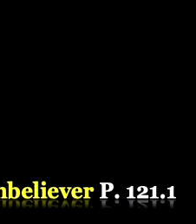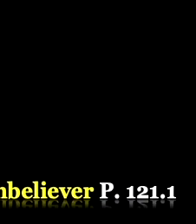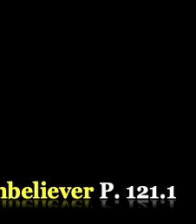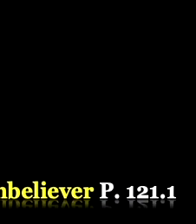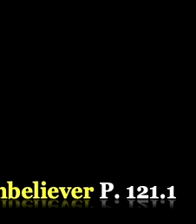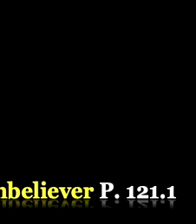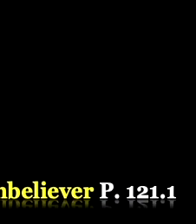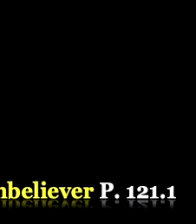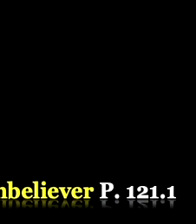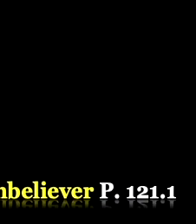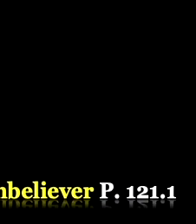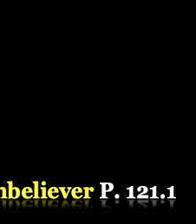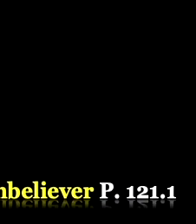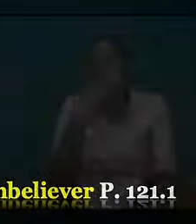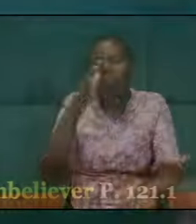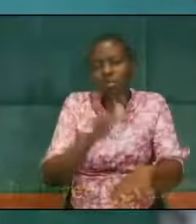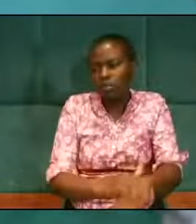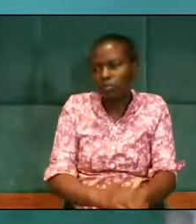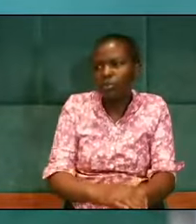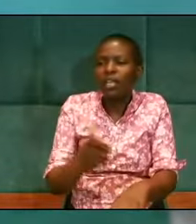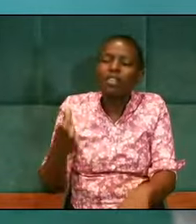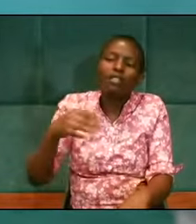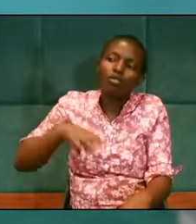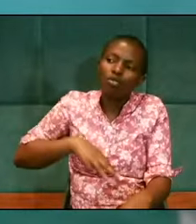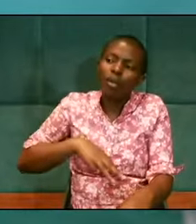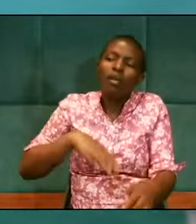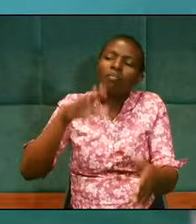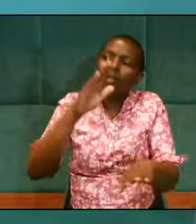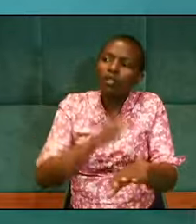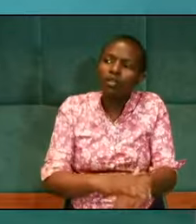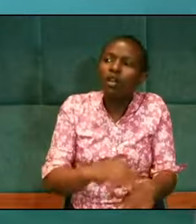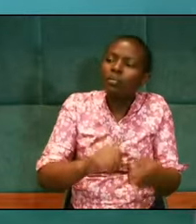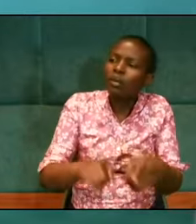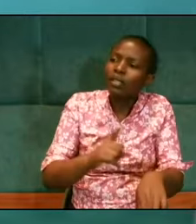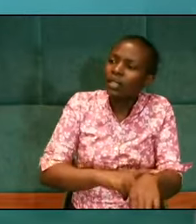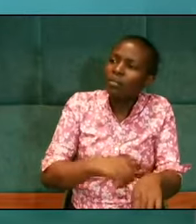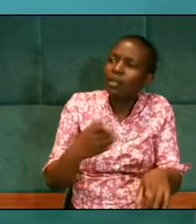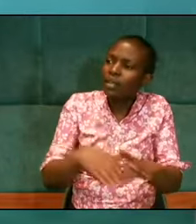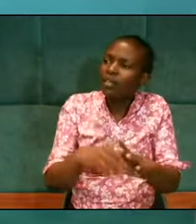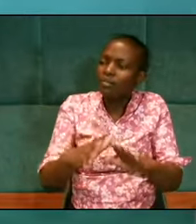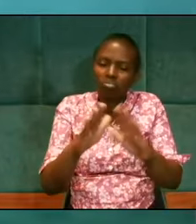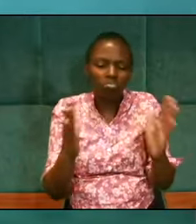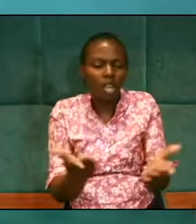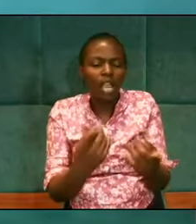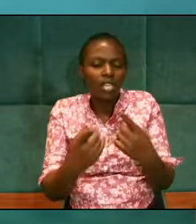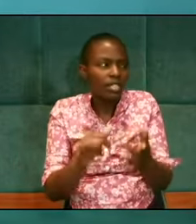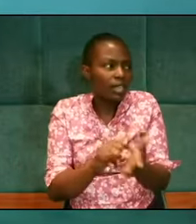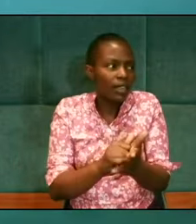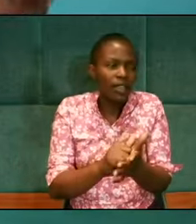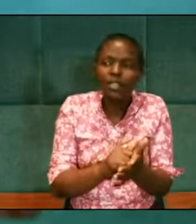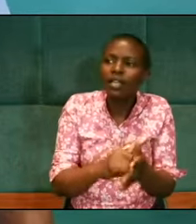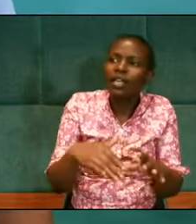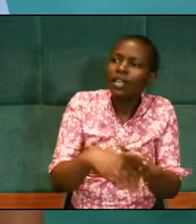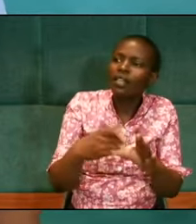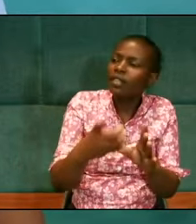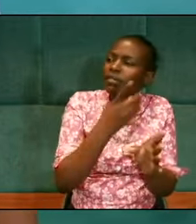guy. Your belief system, he doesn't believe what you believe. This author says, or the pen of inspiration says, on that ground, no